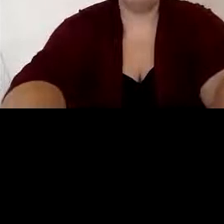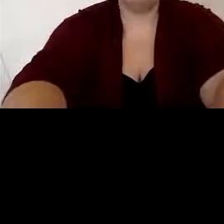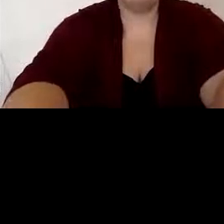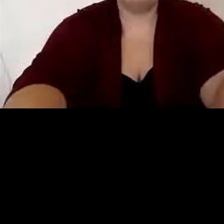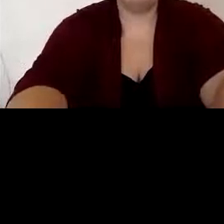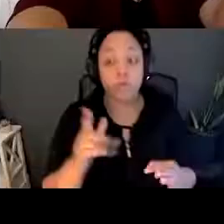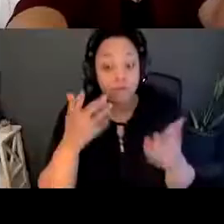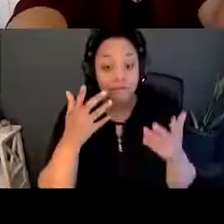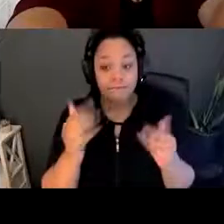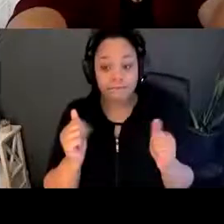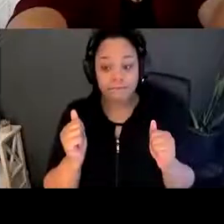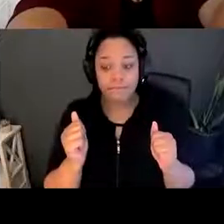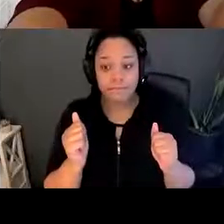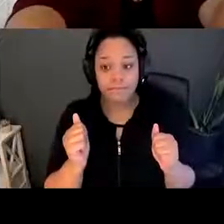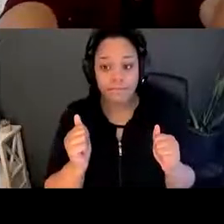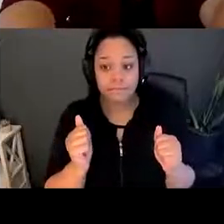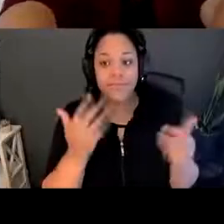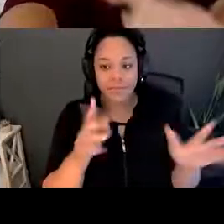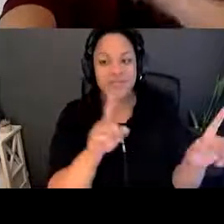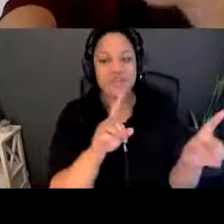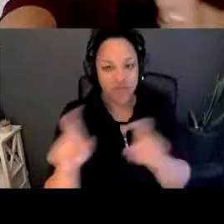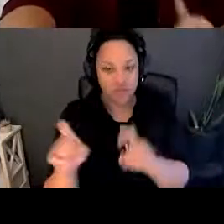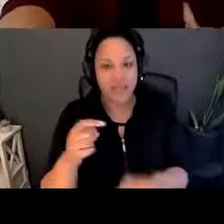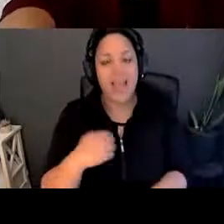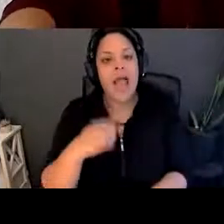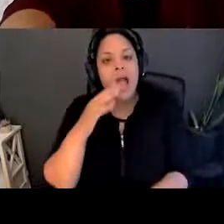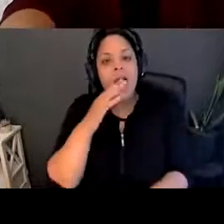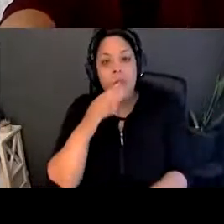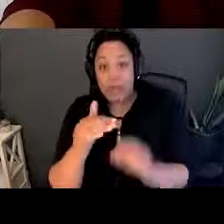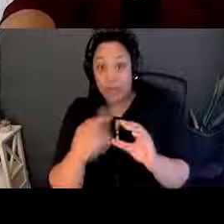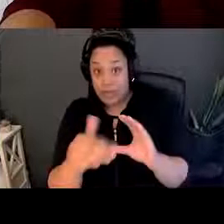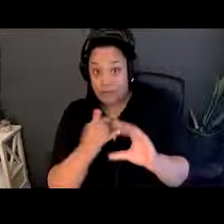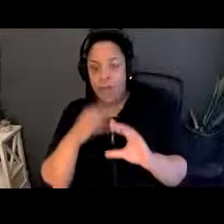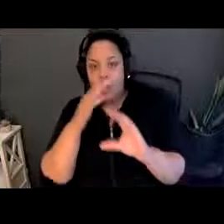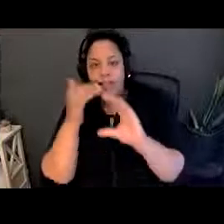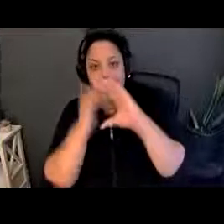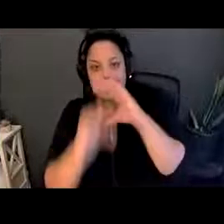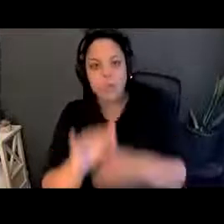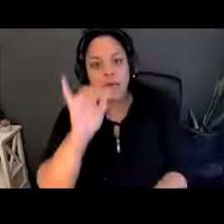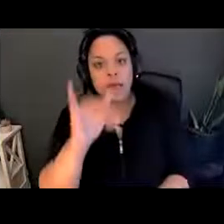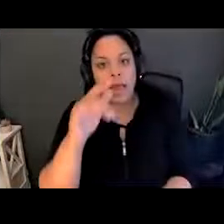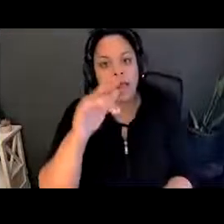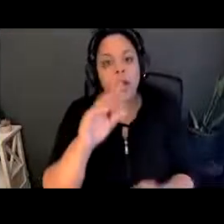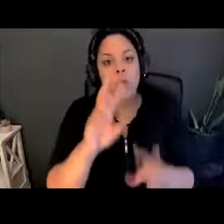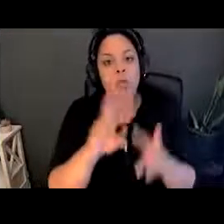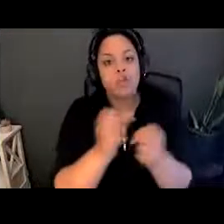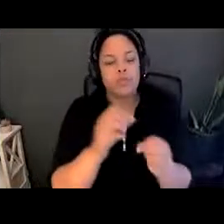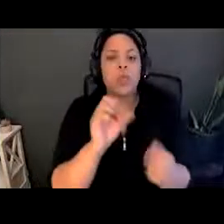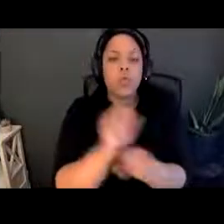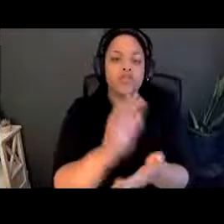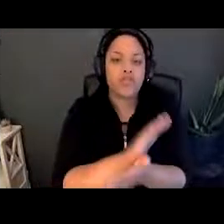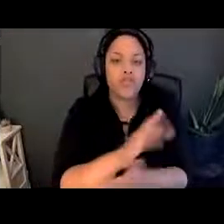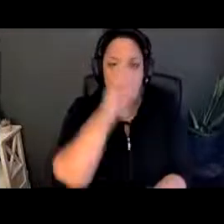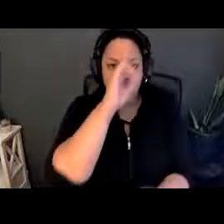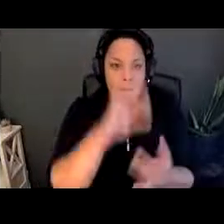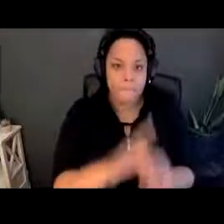handout that I have for mindfulness. And I'll also email you that stress coping workbook for free. Those are little